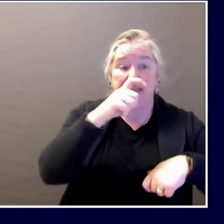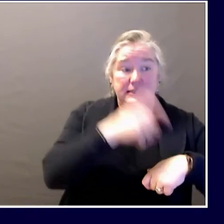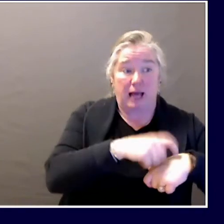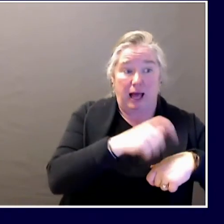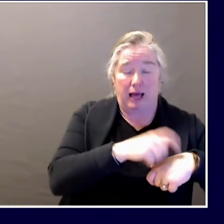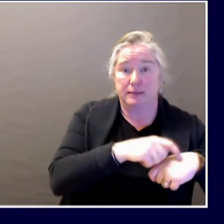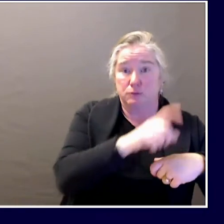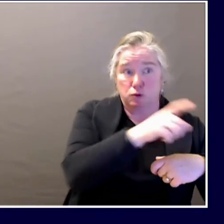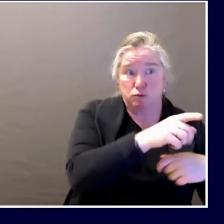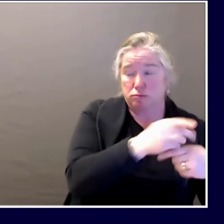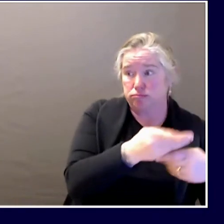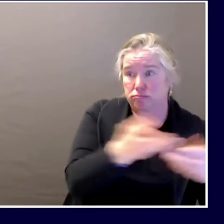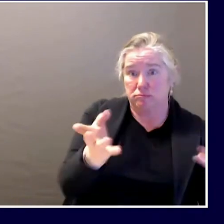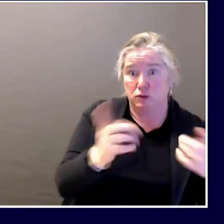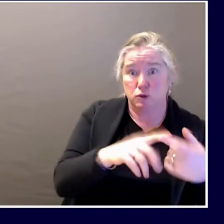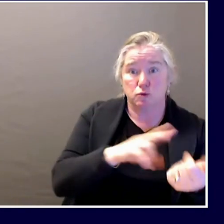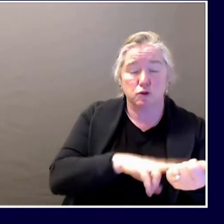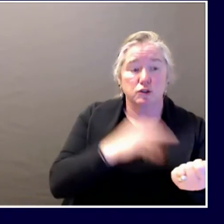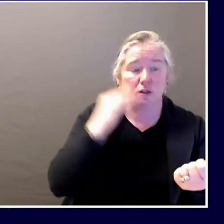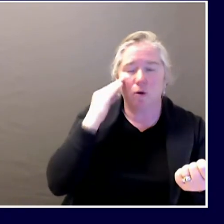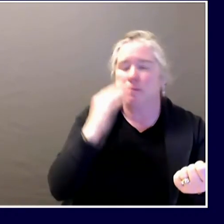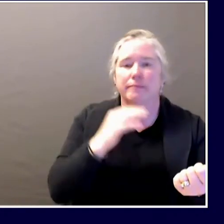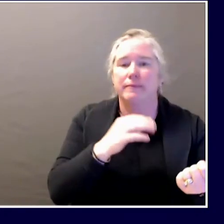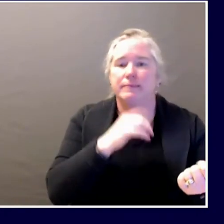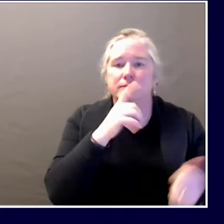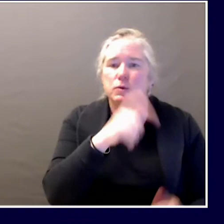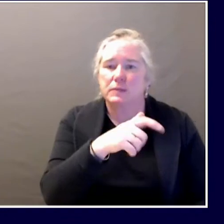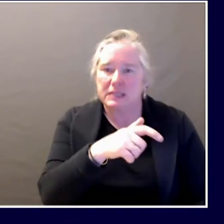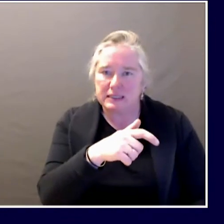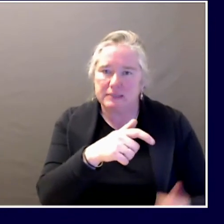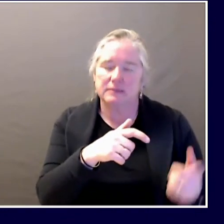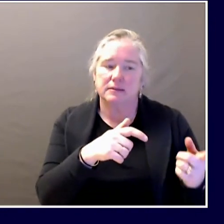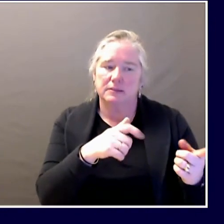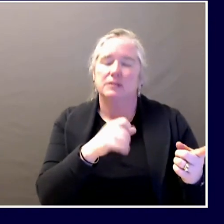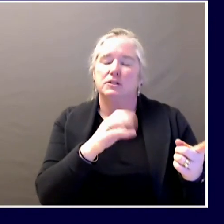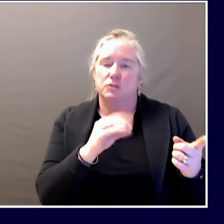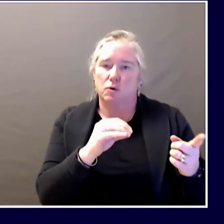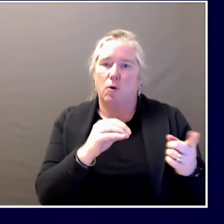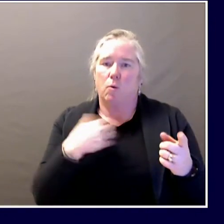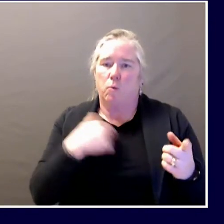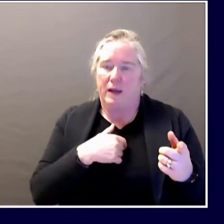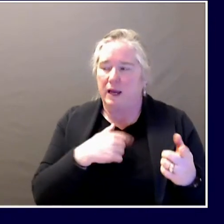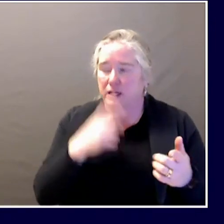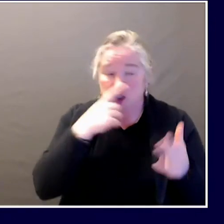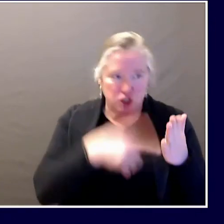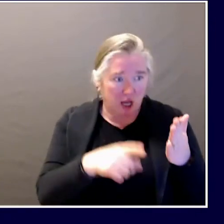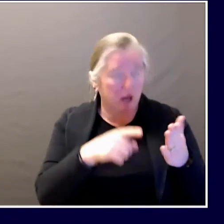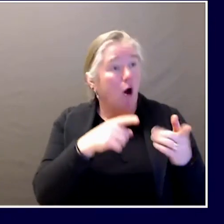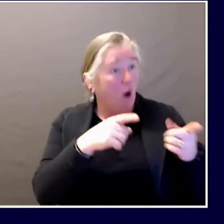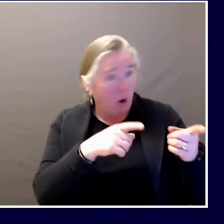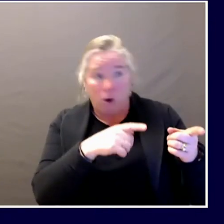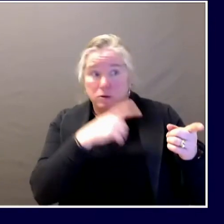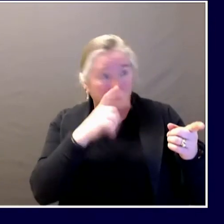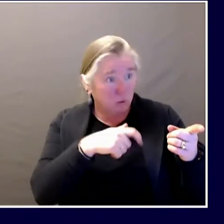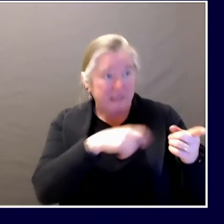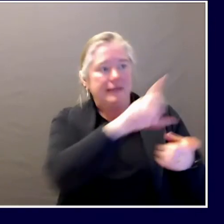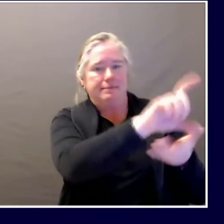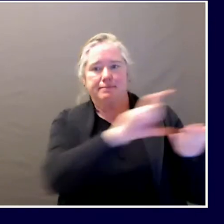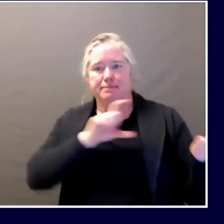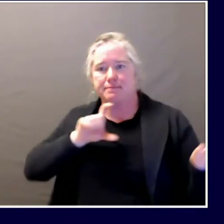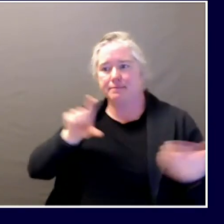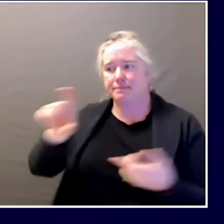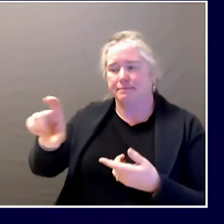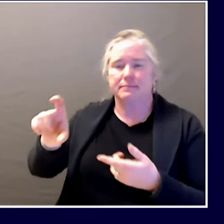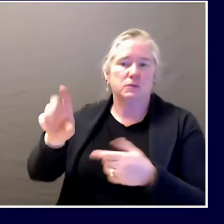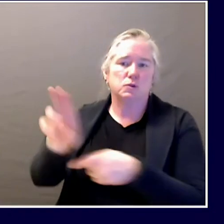were needed. So we've been going back to what we said we would allocate and then moving those back into our general pool for use, say, at